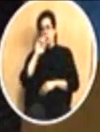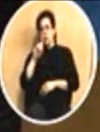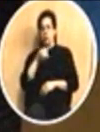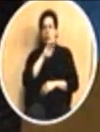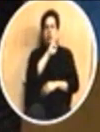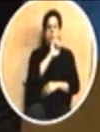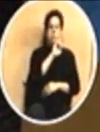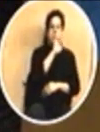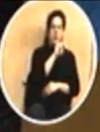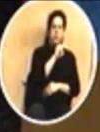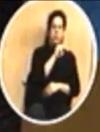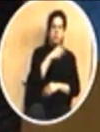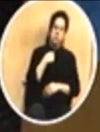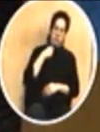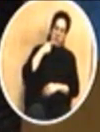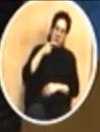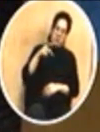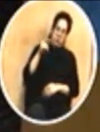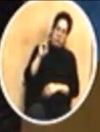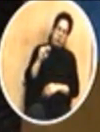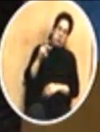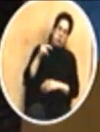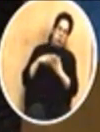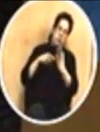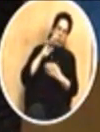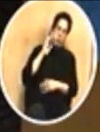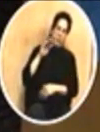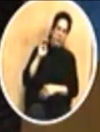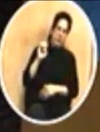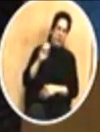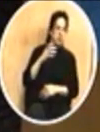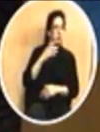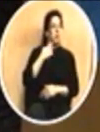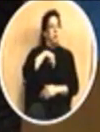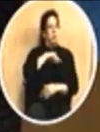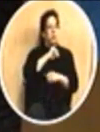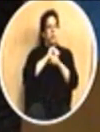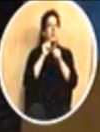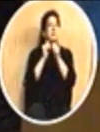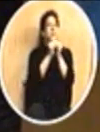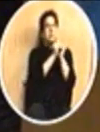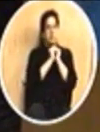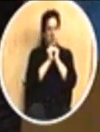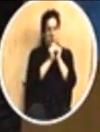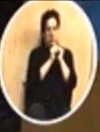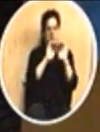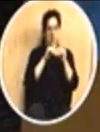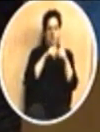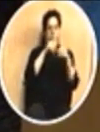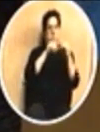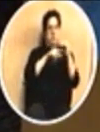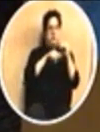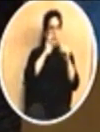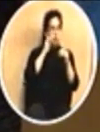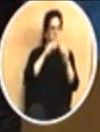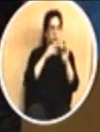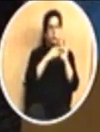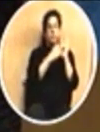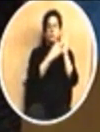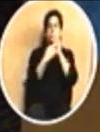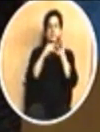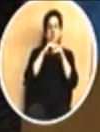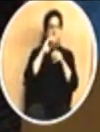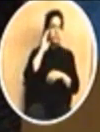the peons what will be. We work together on how El Paso is going to be represented in the